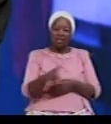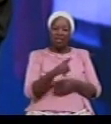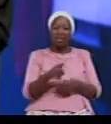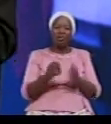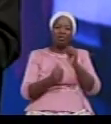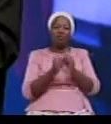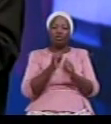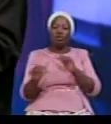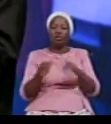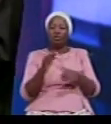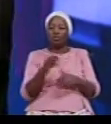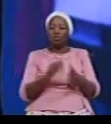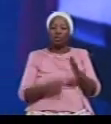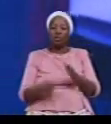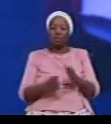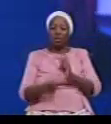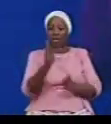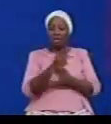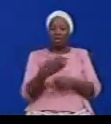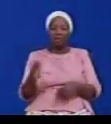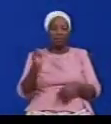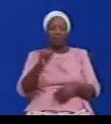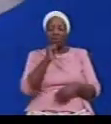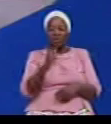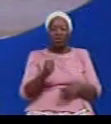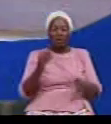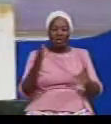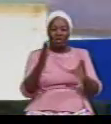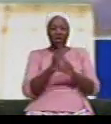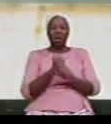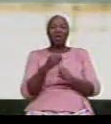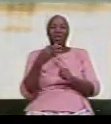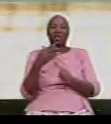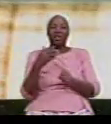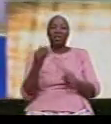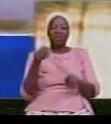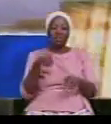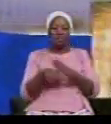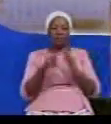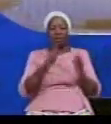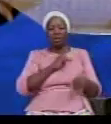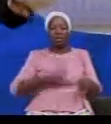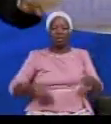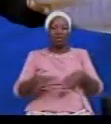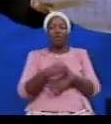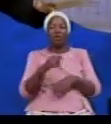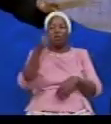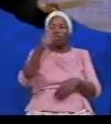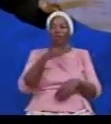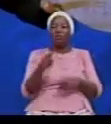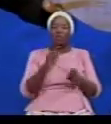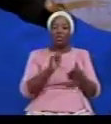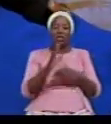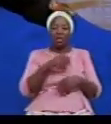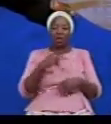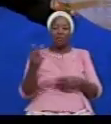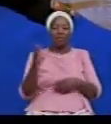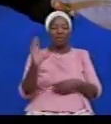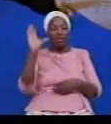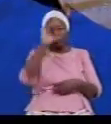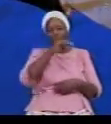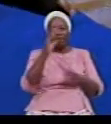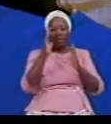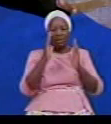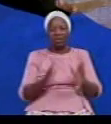such things shall not inherit the kingdom of God. The people who are strangers to the God who